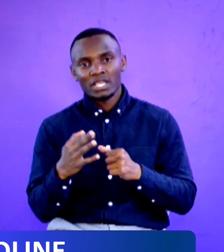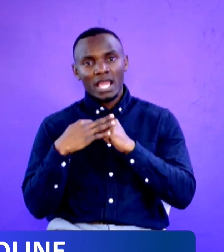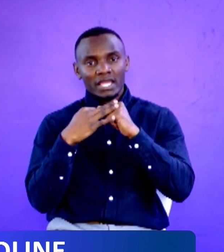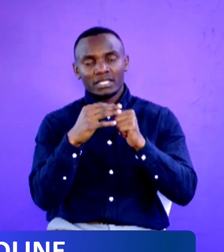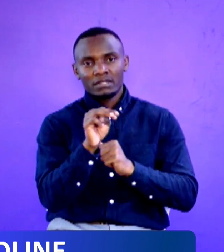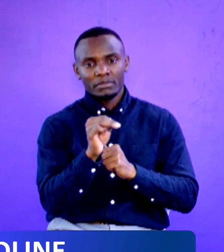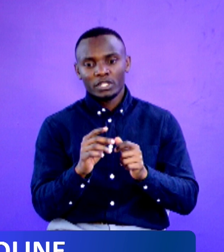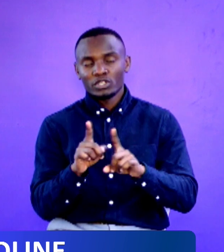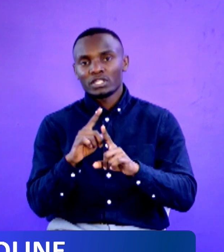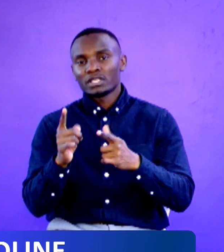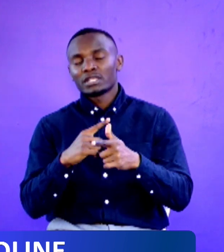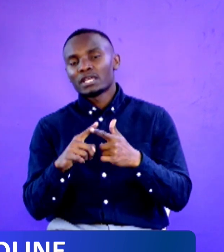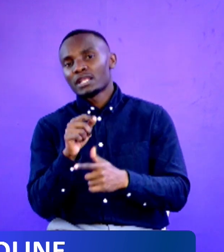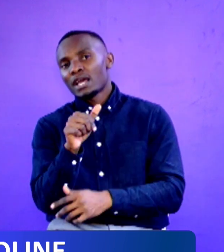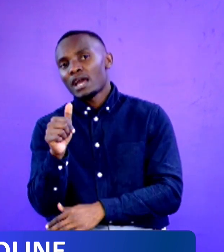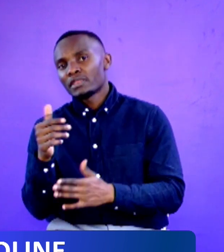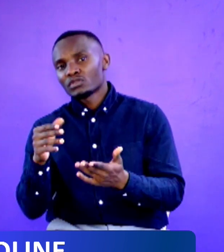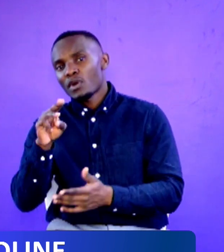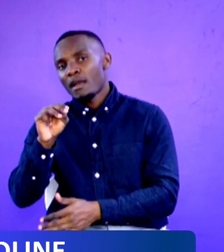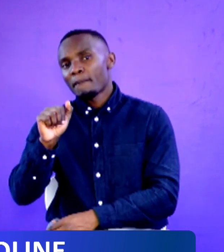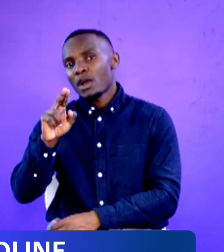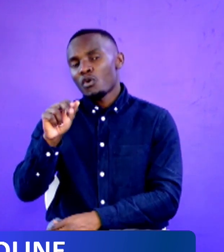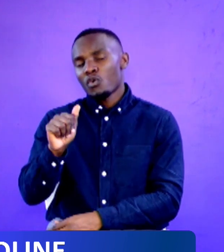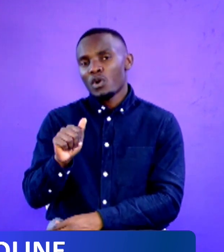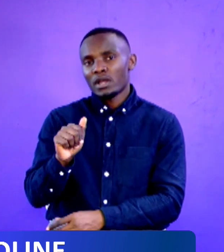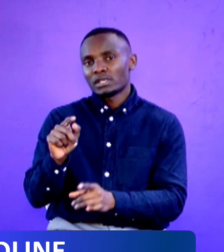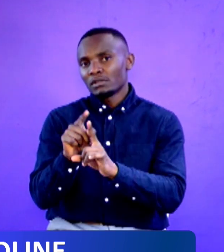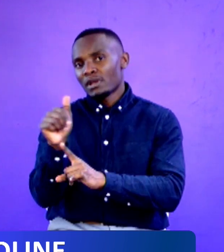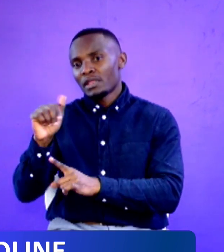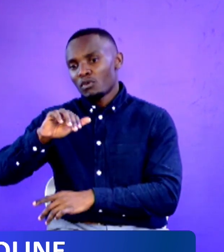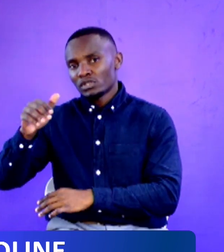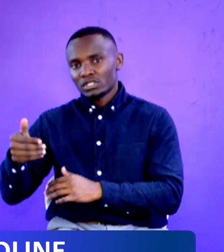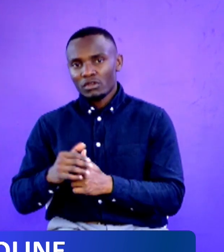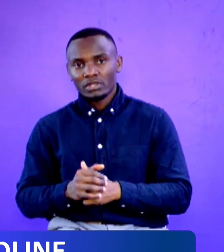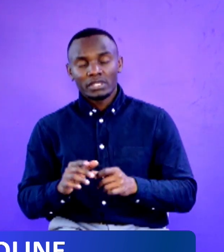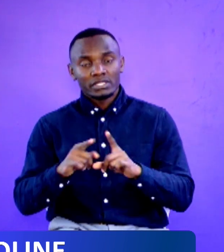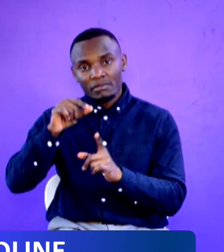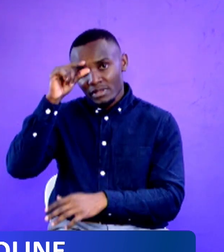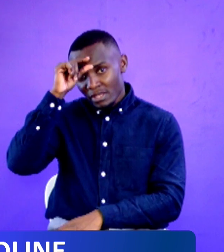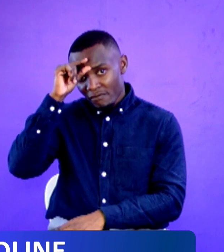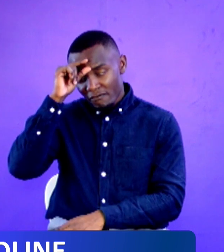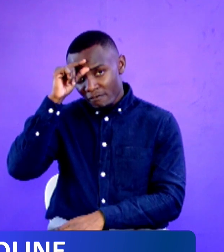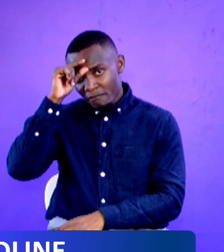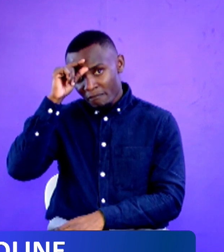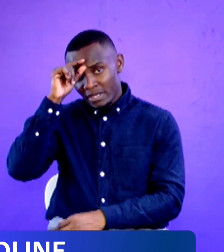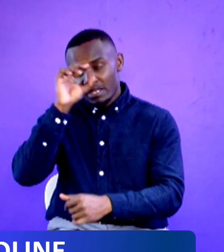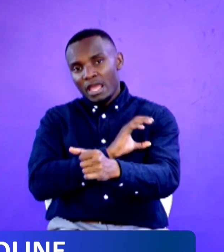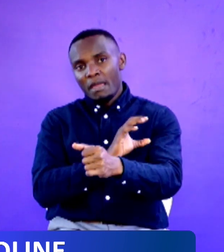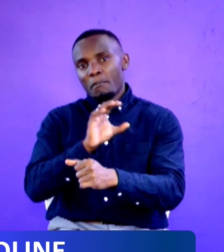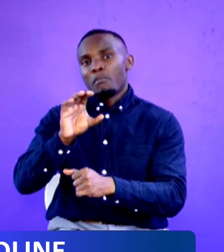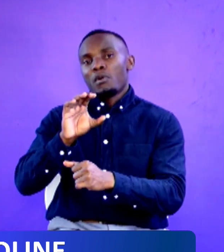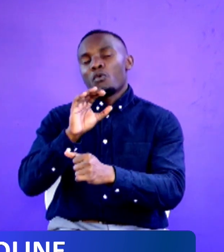Nkubu, Maua towns. Now, with the government rolling out empowerment programs to boost